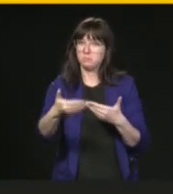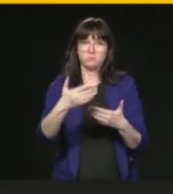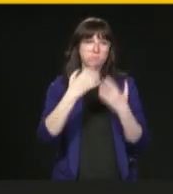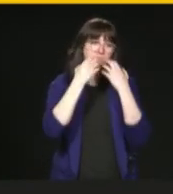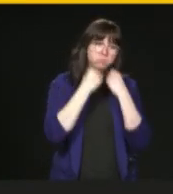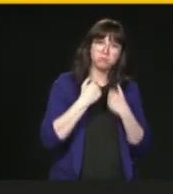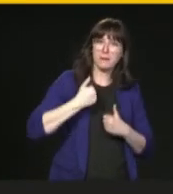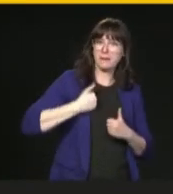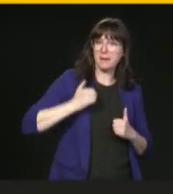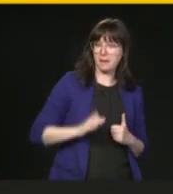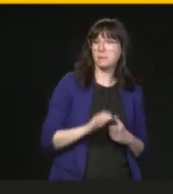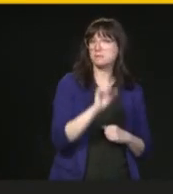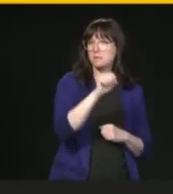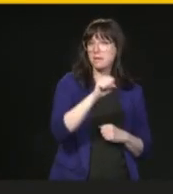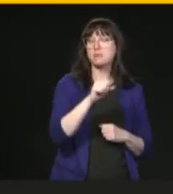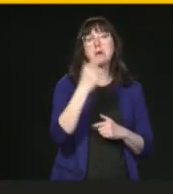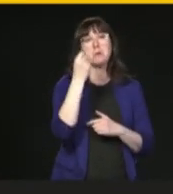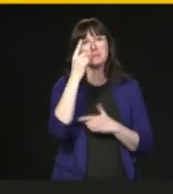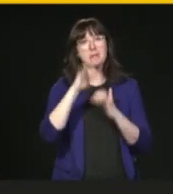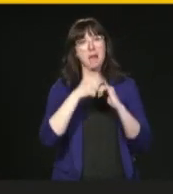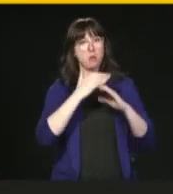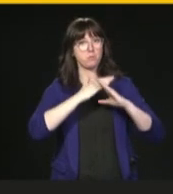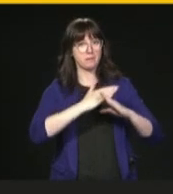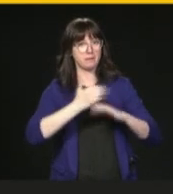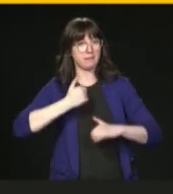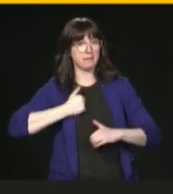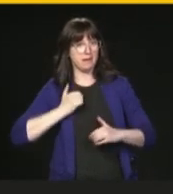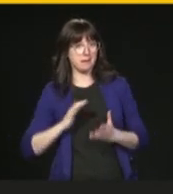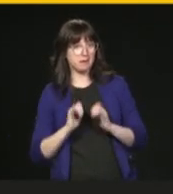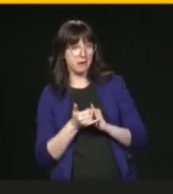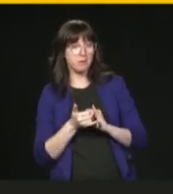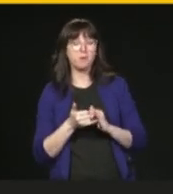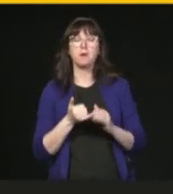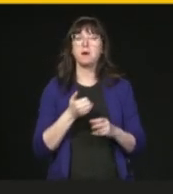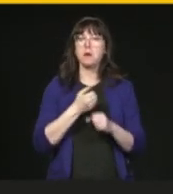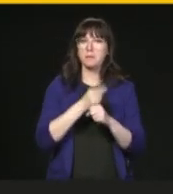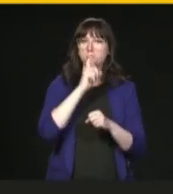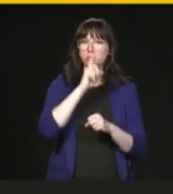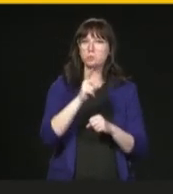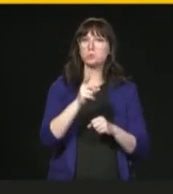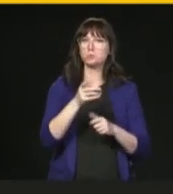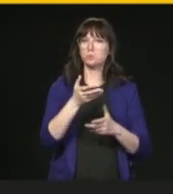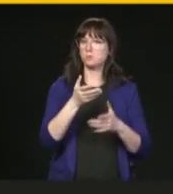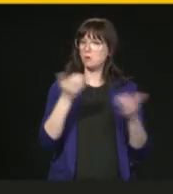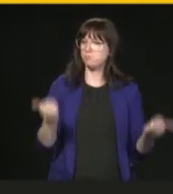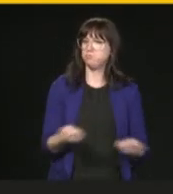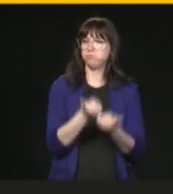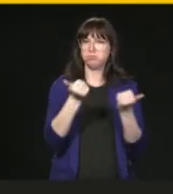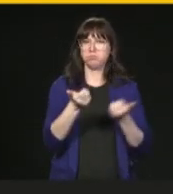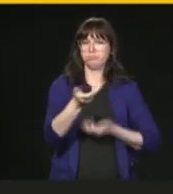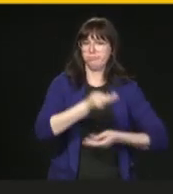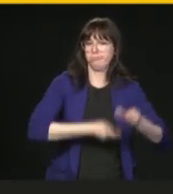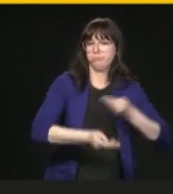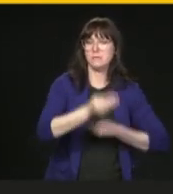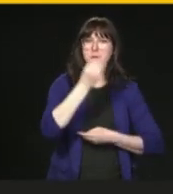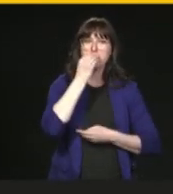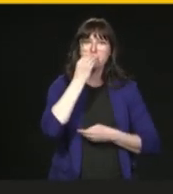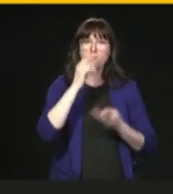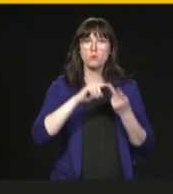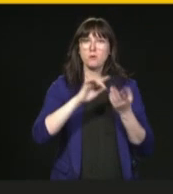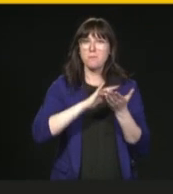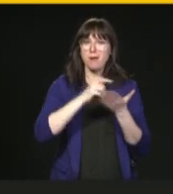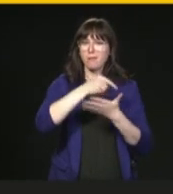At the same time, we understand that part of protecting Canadians is ensuring a good supply of food, of